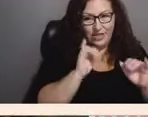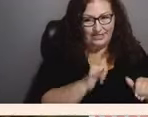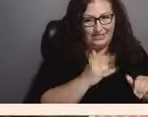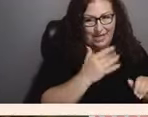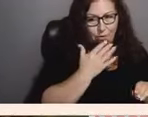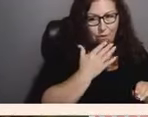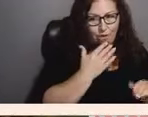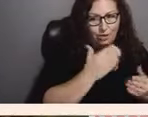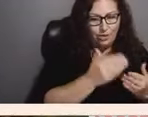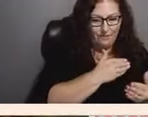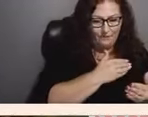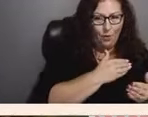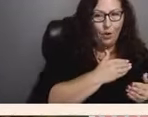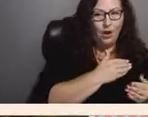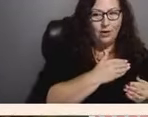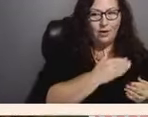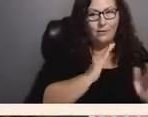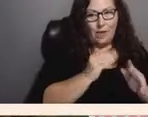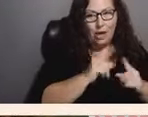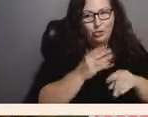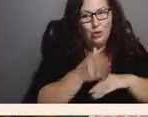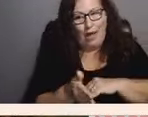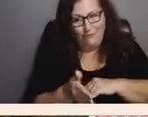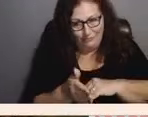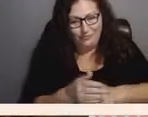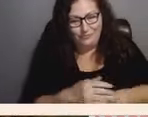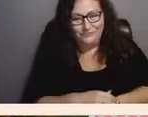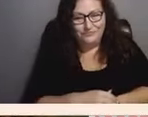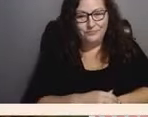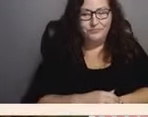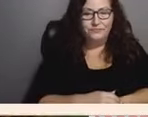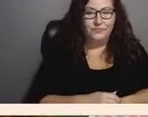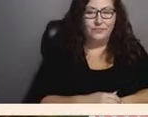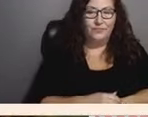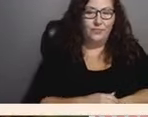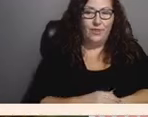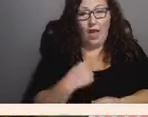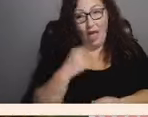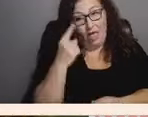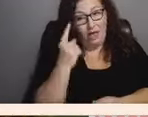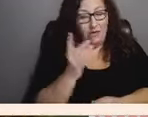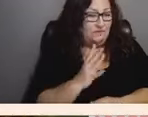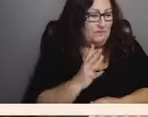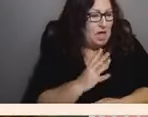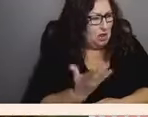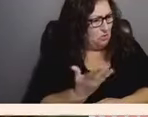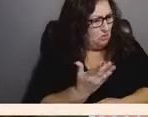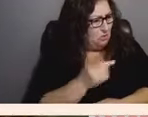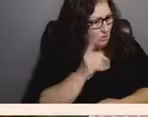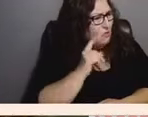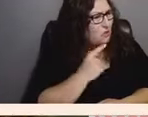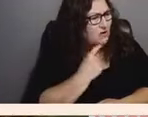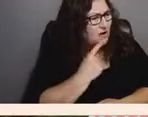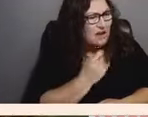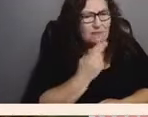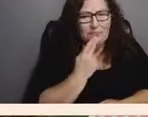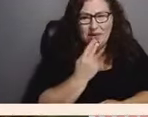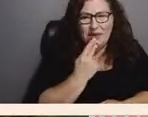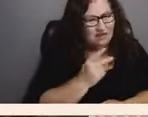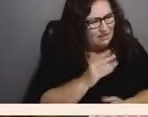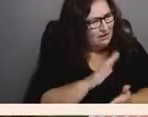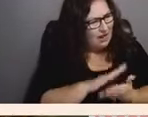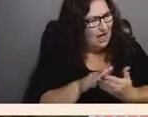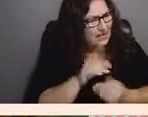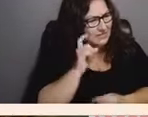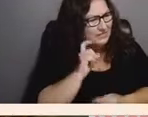in the washing machine and not a different color. I thought, oh, that's fine. Hey, baby, that's sexy. That's a nice pink. She didn't think it was